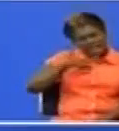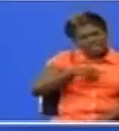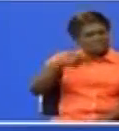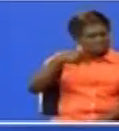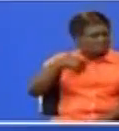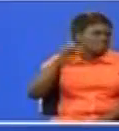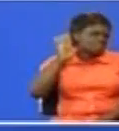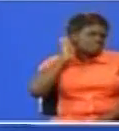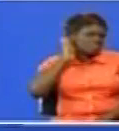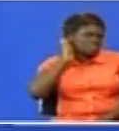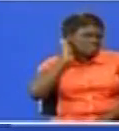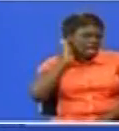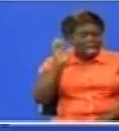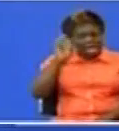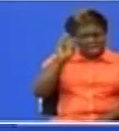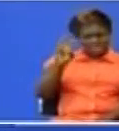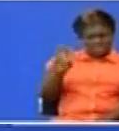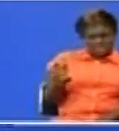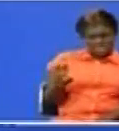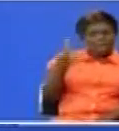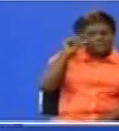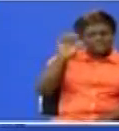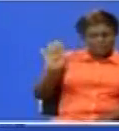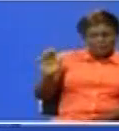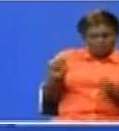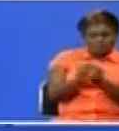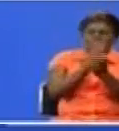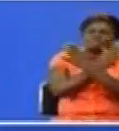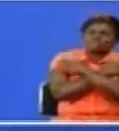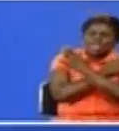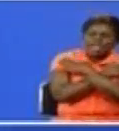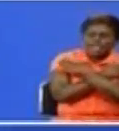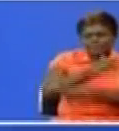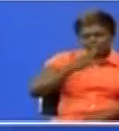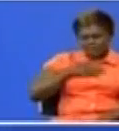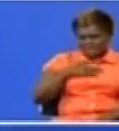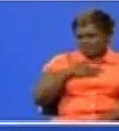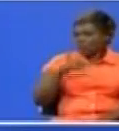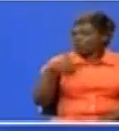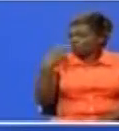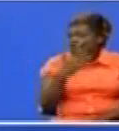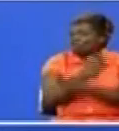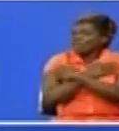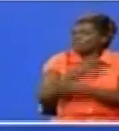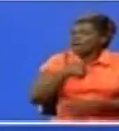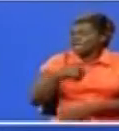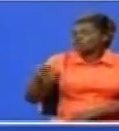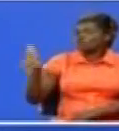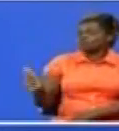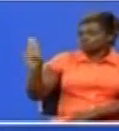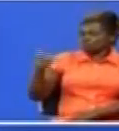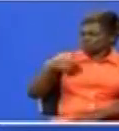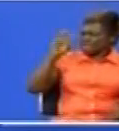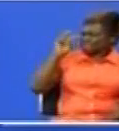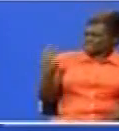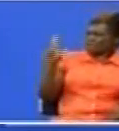him after I saw him take a picture with my friend. You know, His Excellency, the President. When I saw